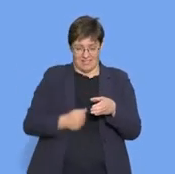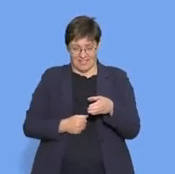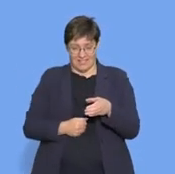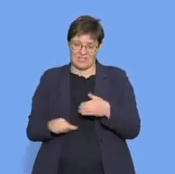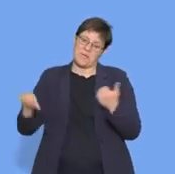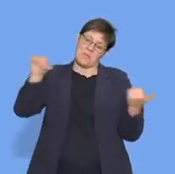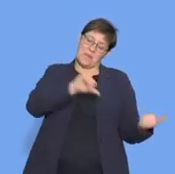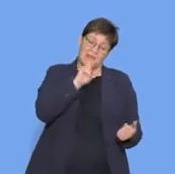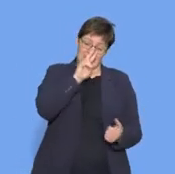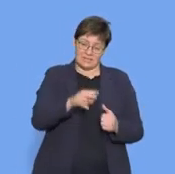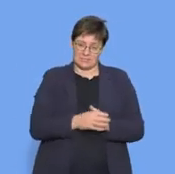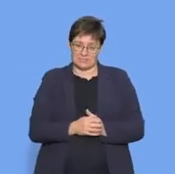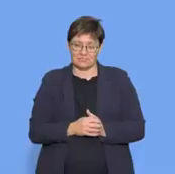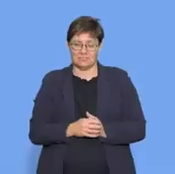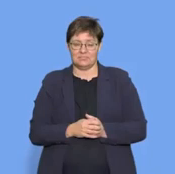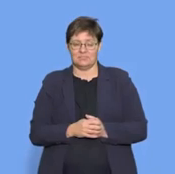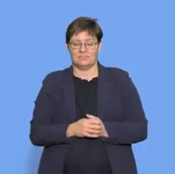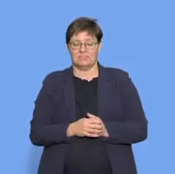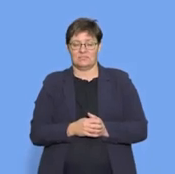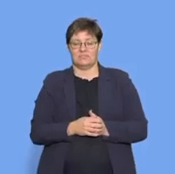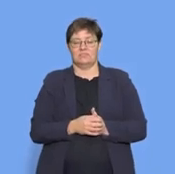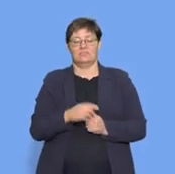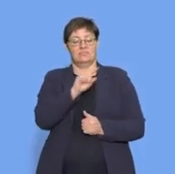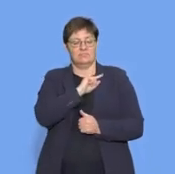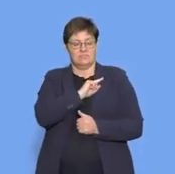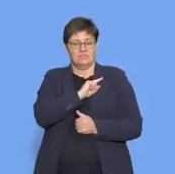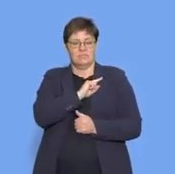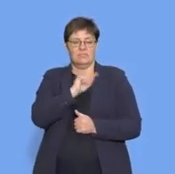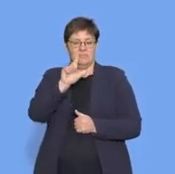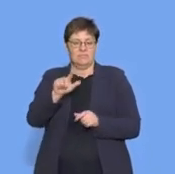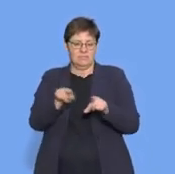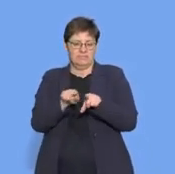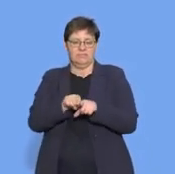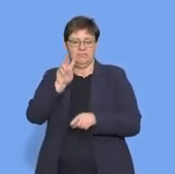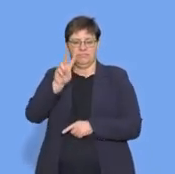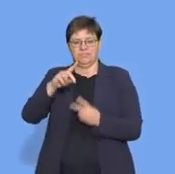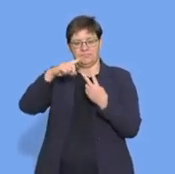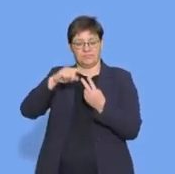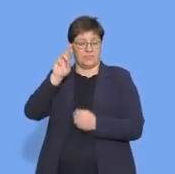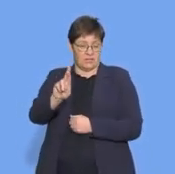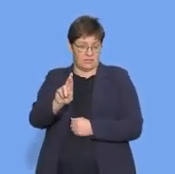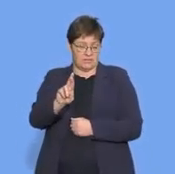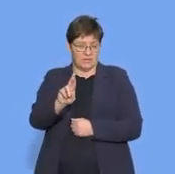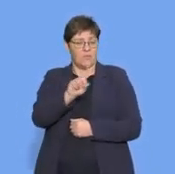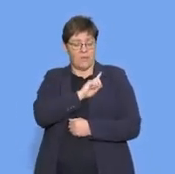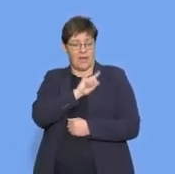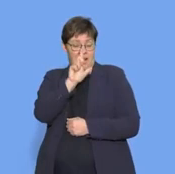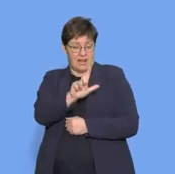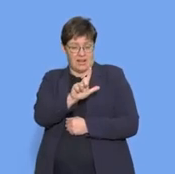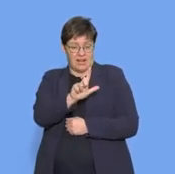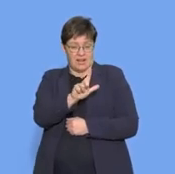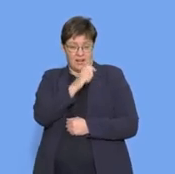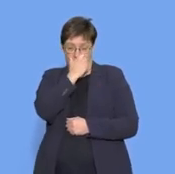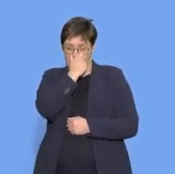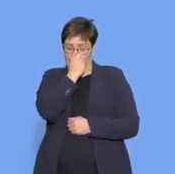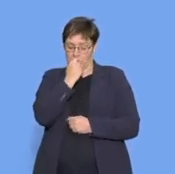circle. So let's go back to the board. This is why my length is 2 pi r, because this actual